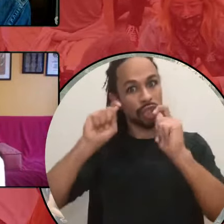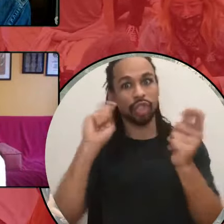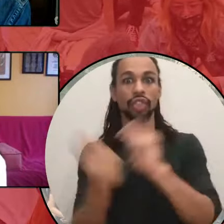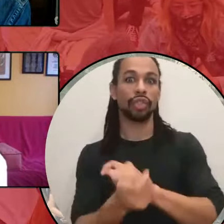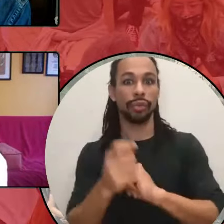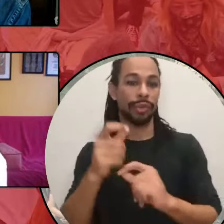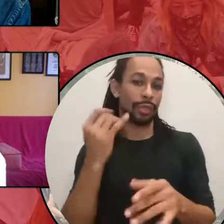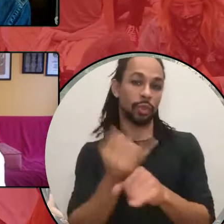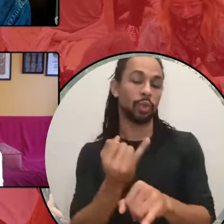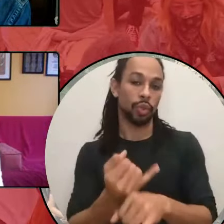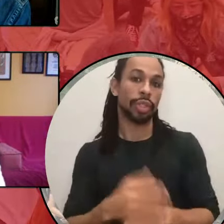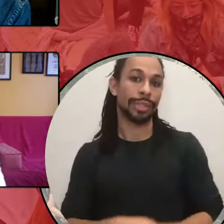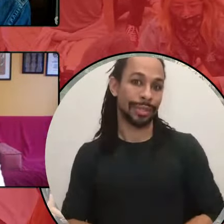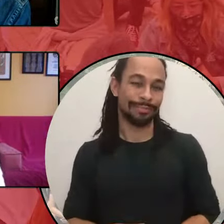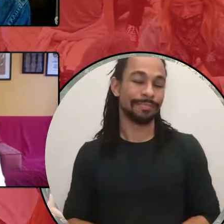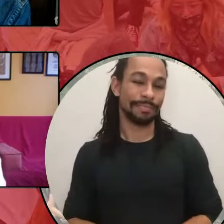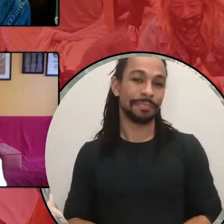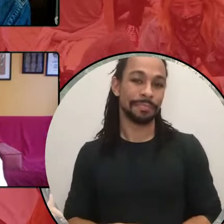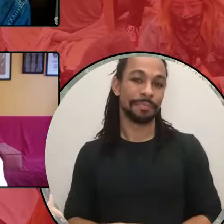Thank you all so much.